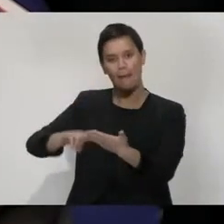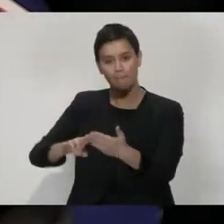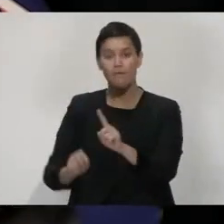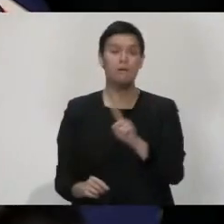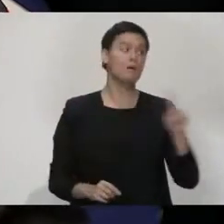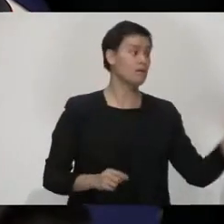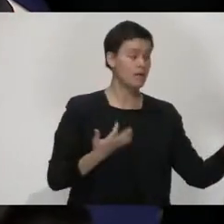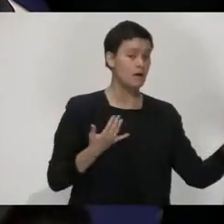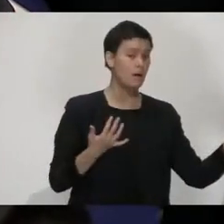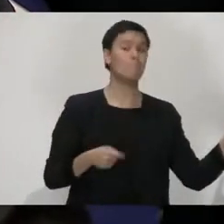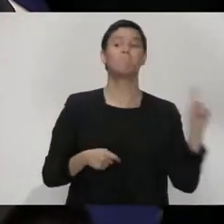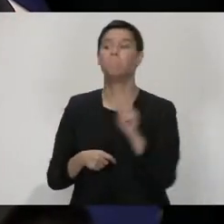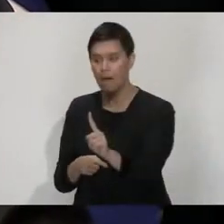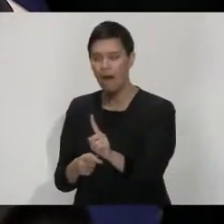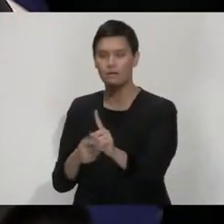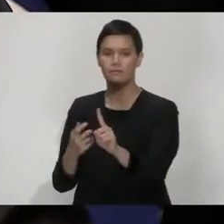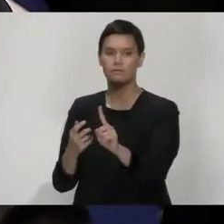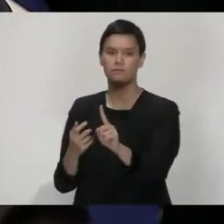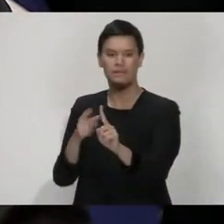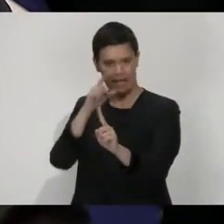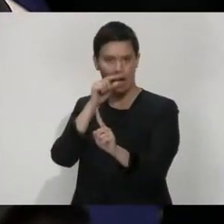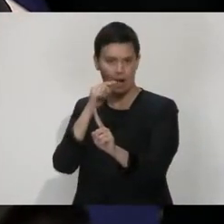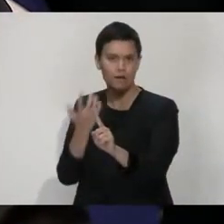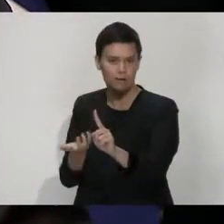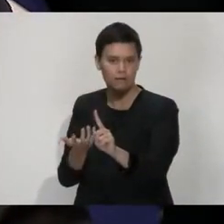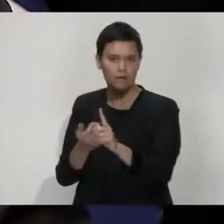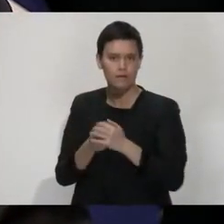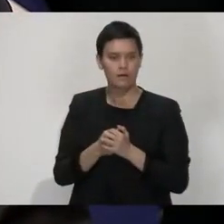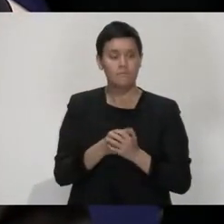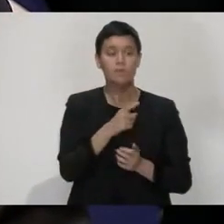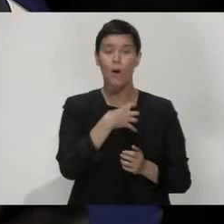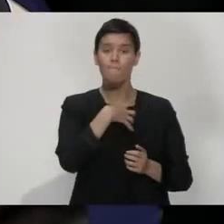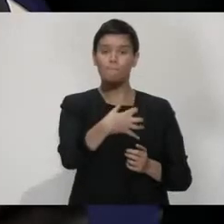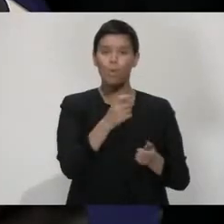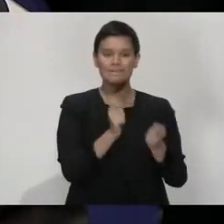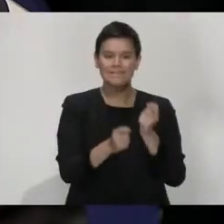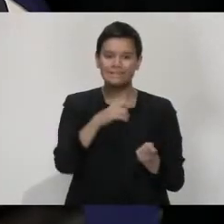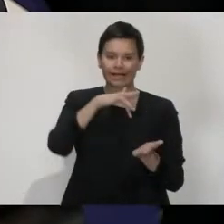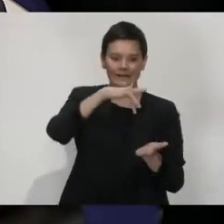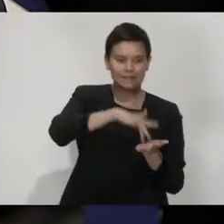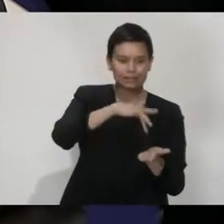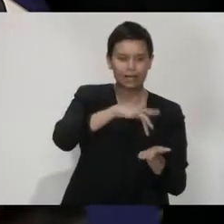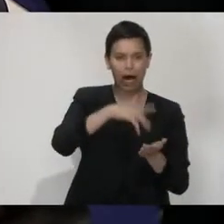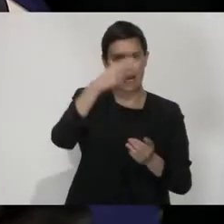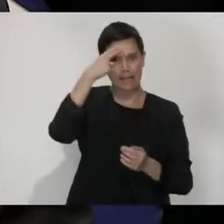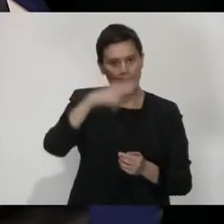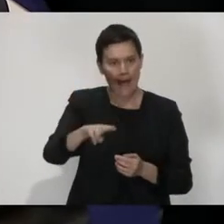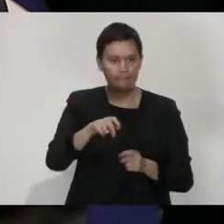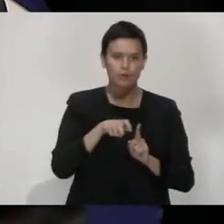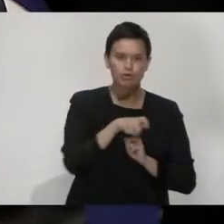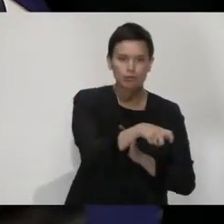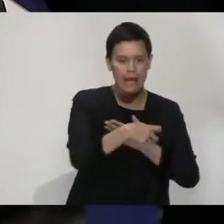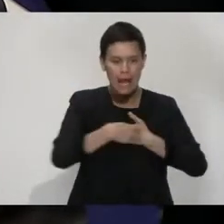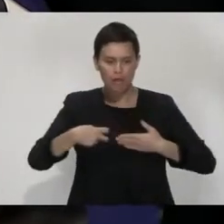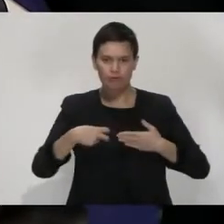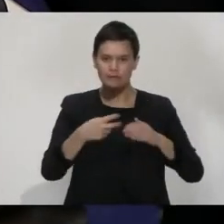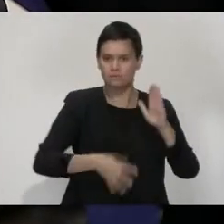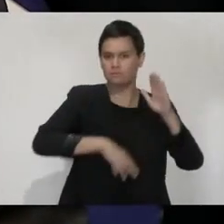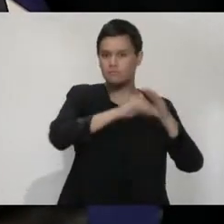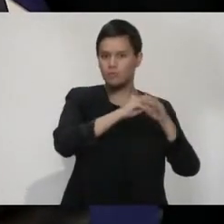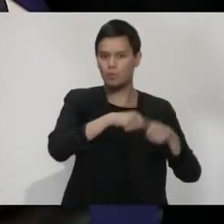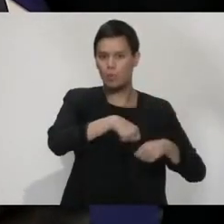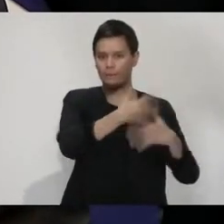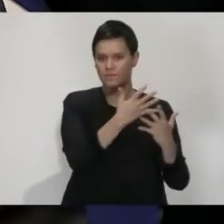on both the Ministry of Health and the COVID websites later. And so we just really encourage people to say, I can do this again on Saturday or